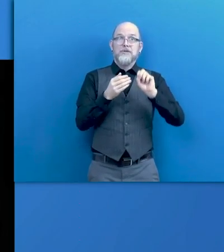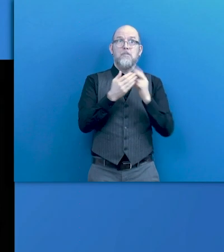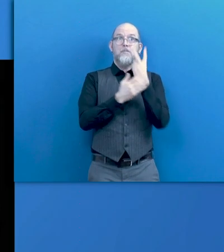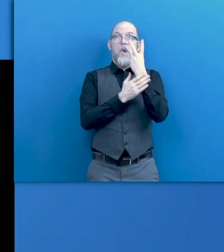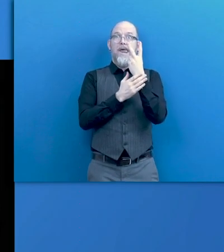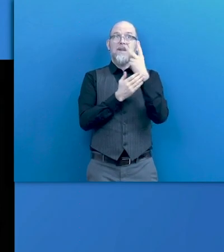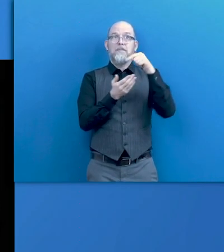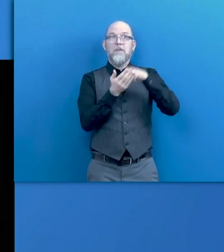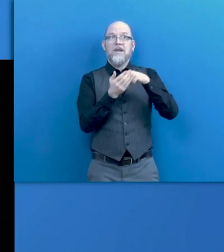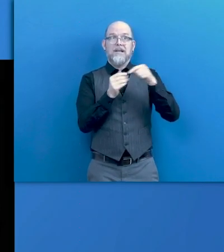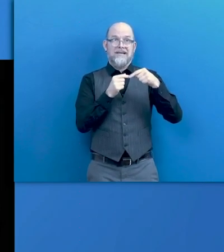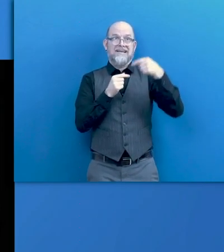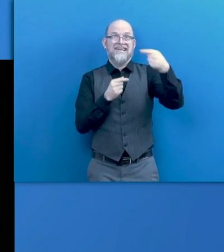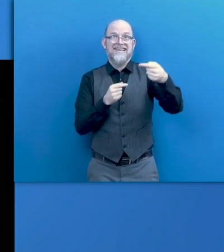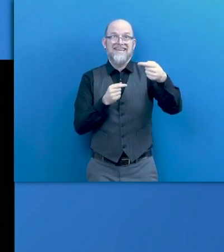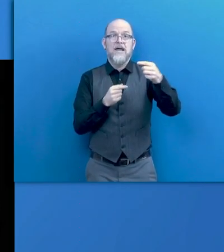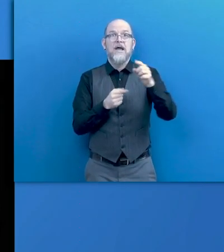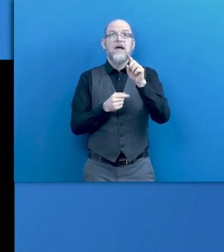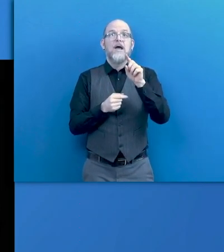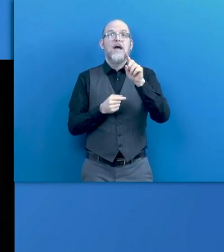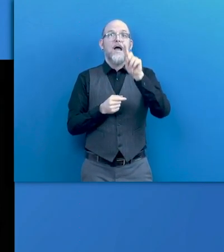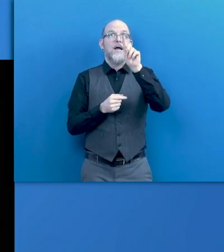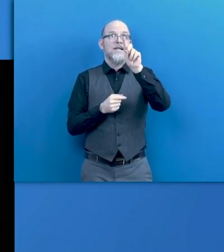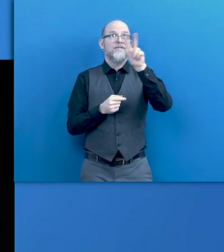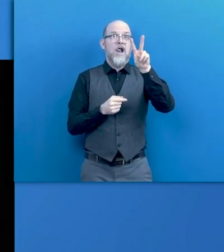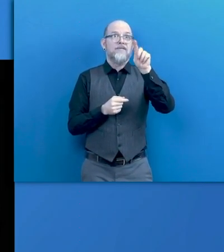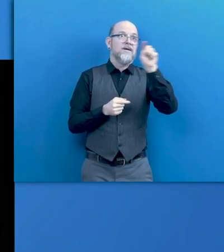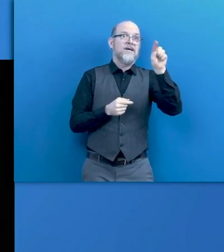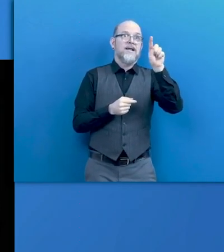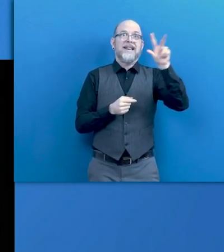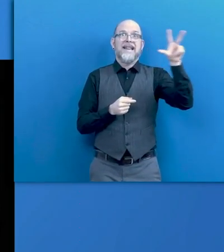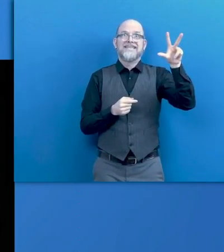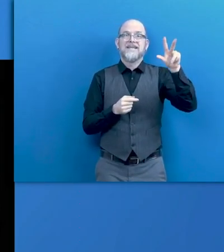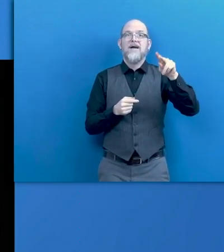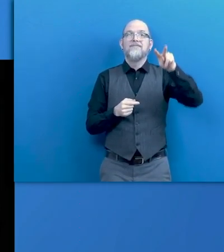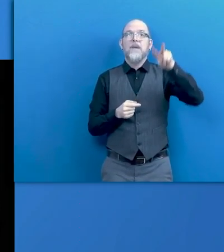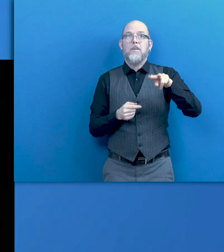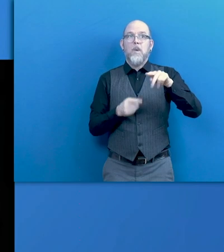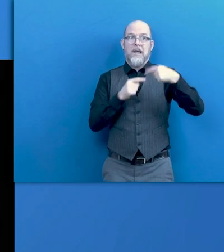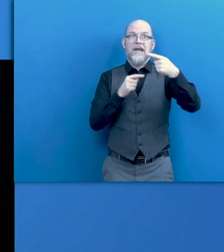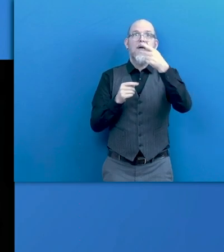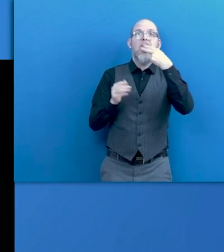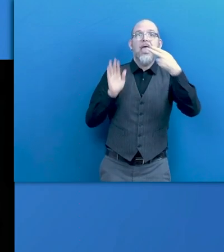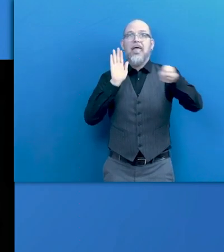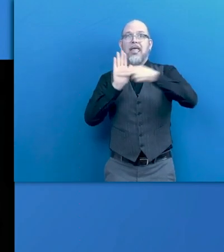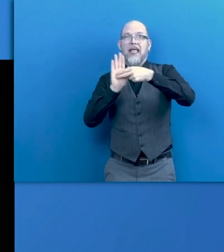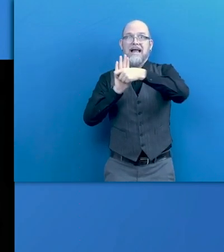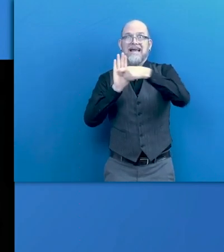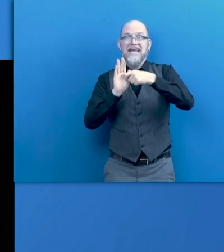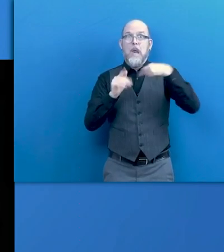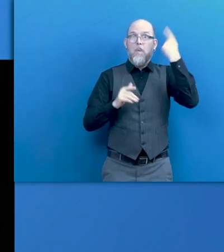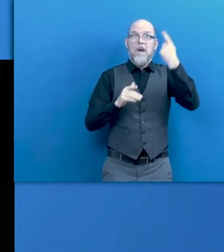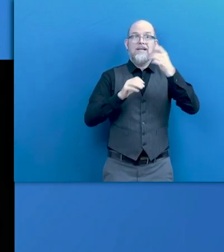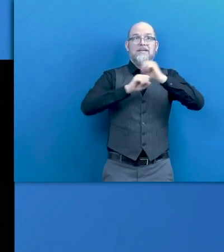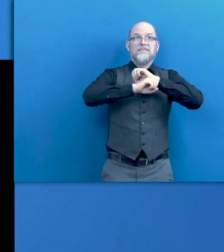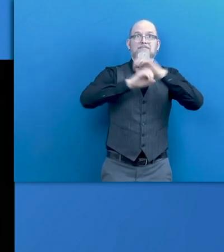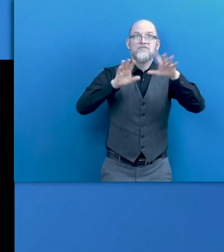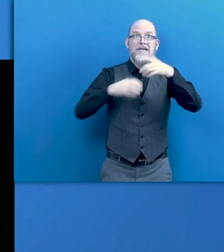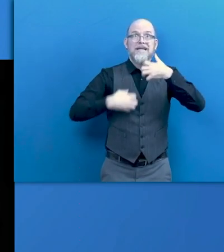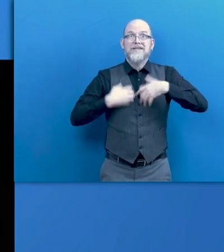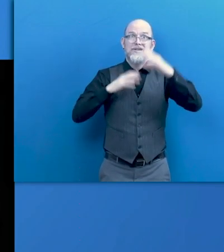February. February 12th and 13th. Mark it in your calendar with thick red marker. I would be happy if you all come and